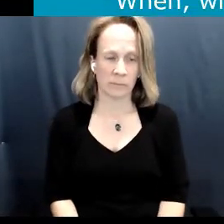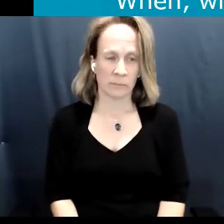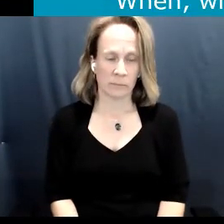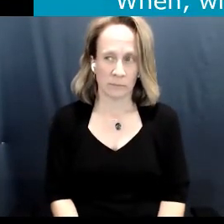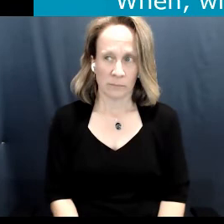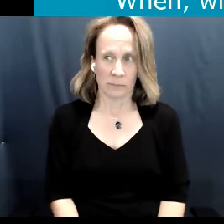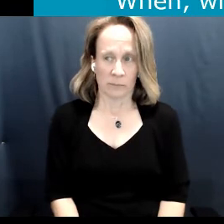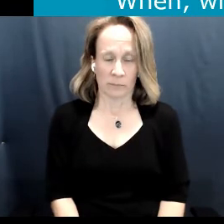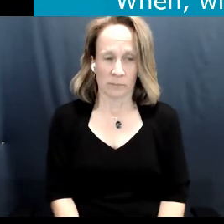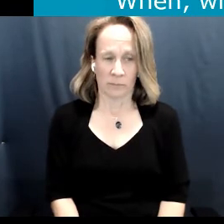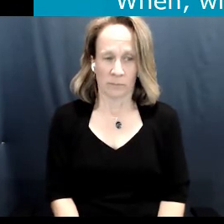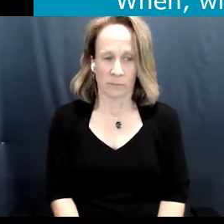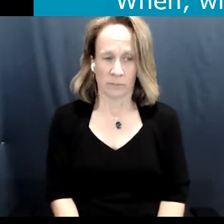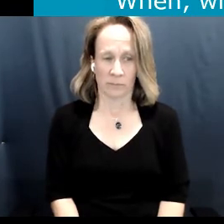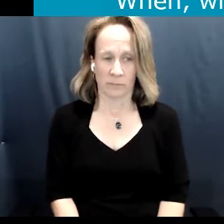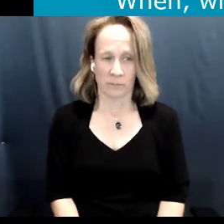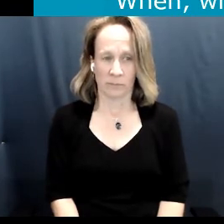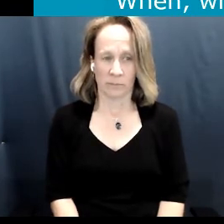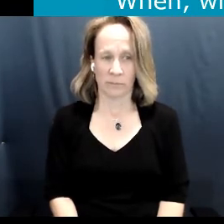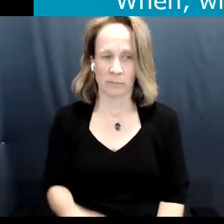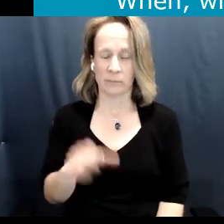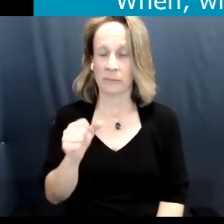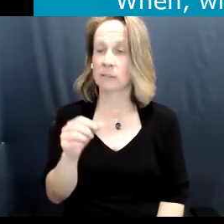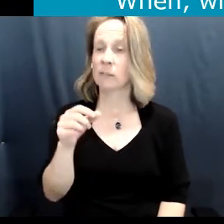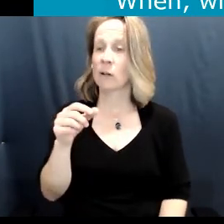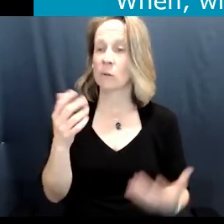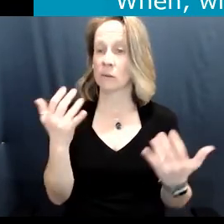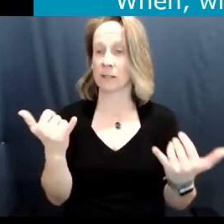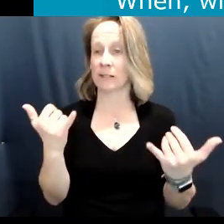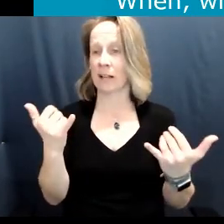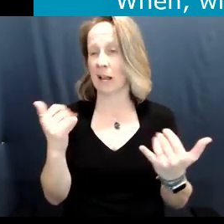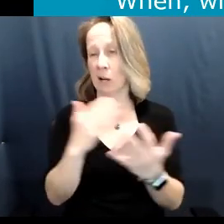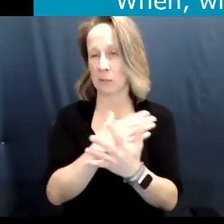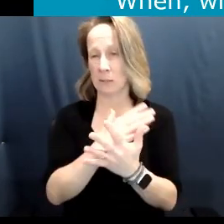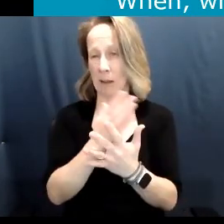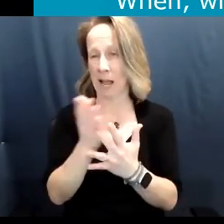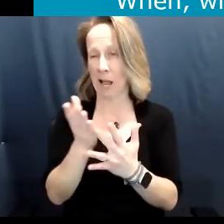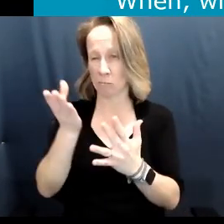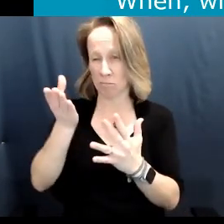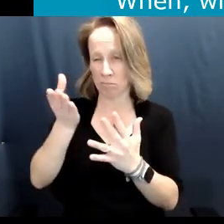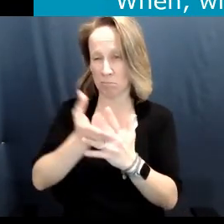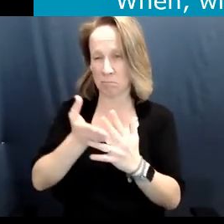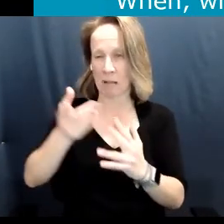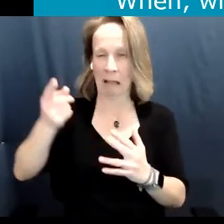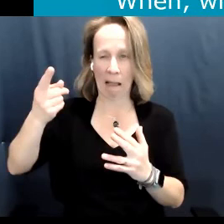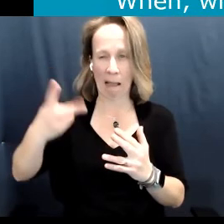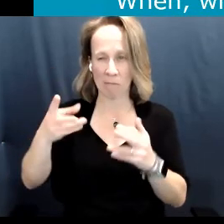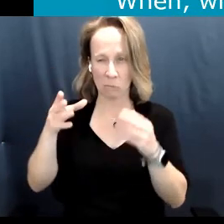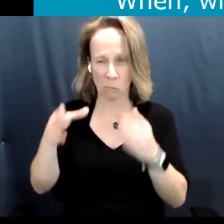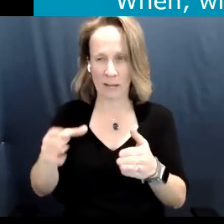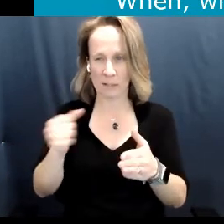So this is also about the midway point, so I want to stop and check the chat box for questions.